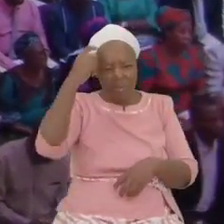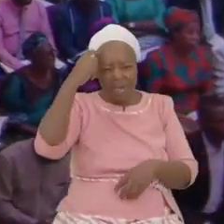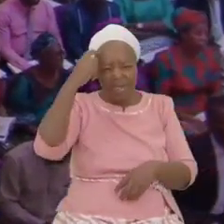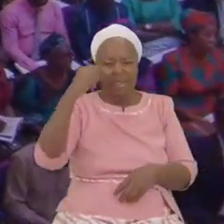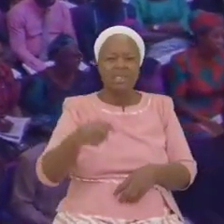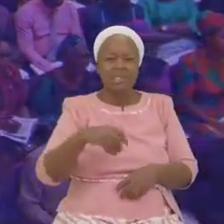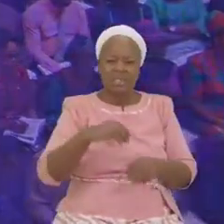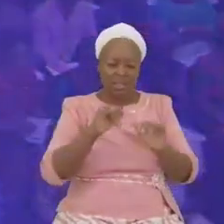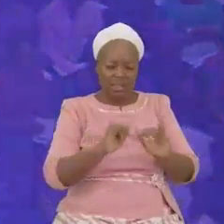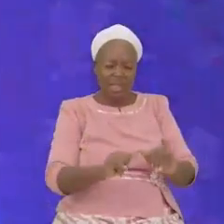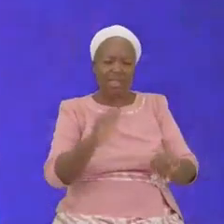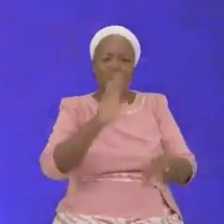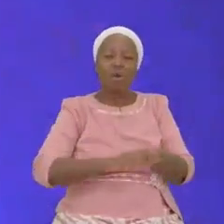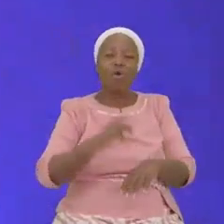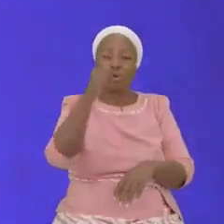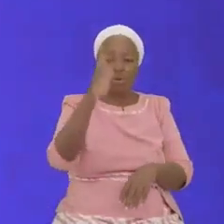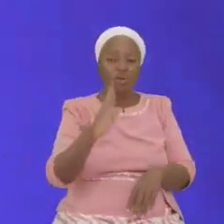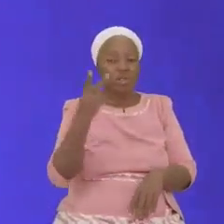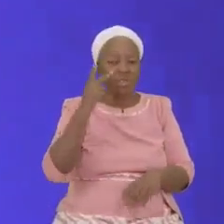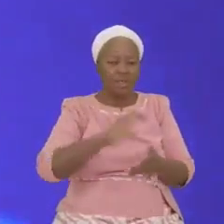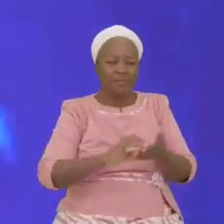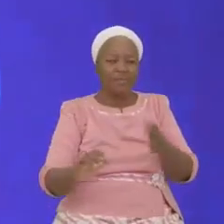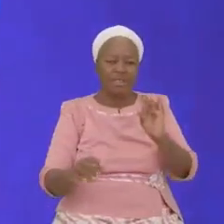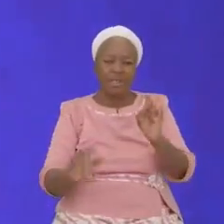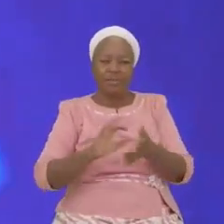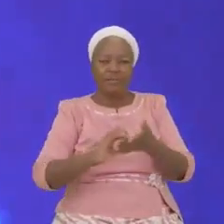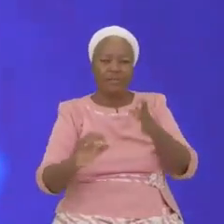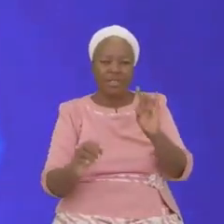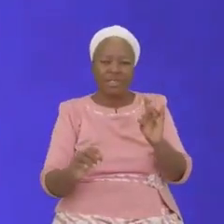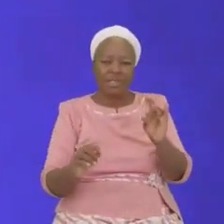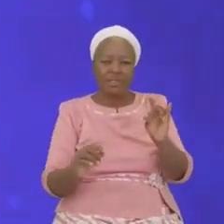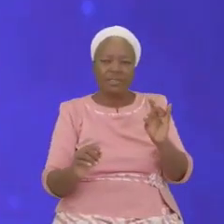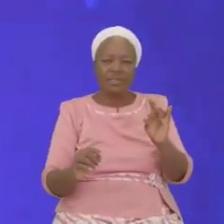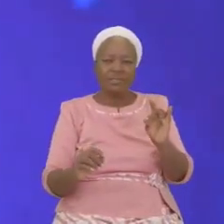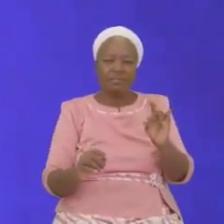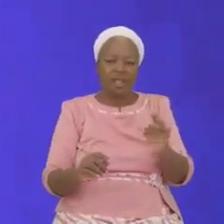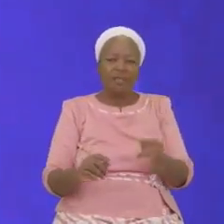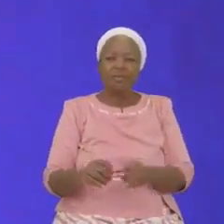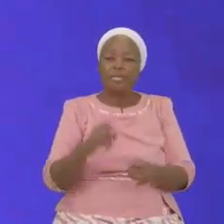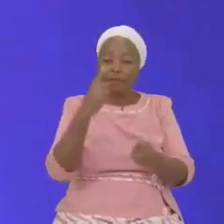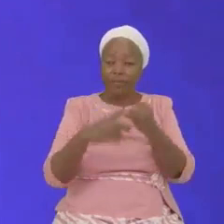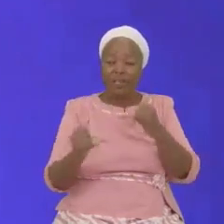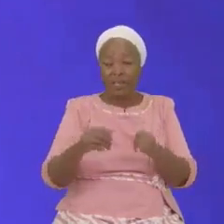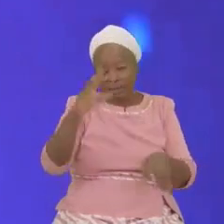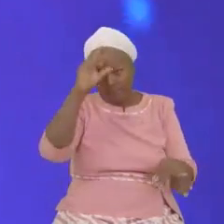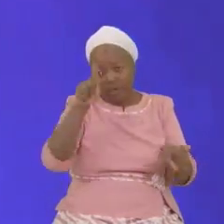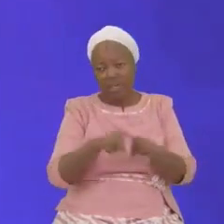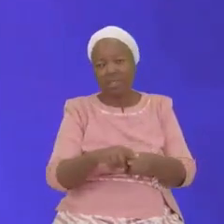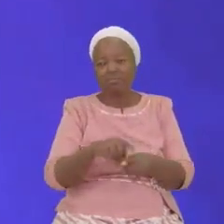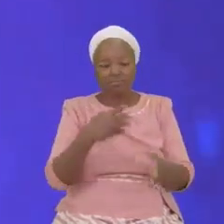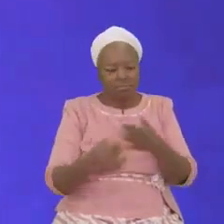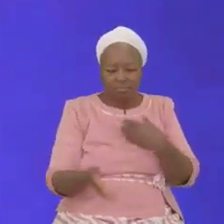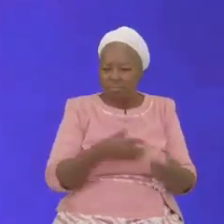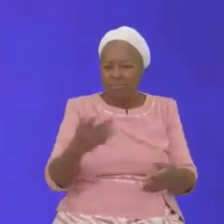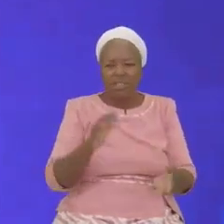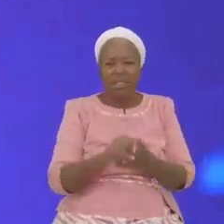mind stays on God. Look at verse 8. In verse 8, finally, brethren, whatsoever things are